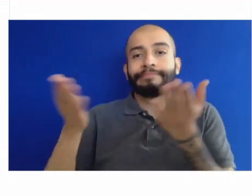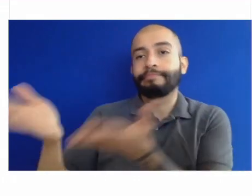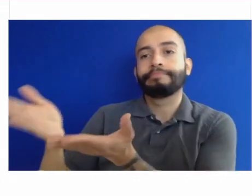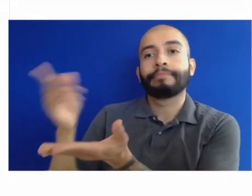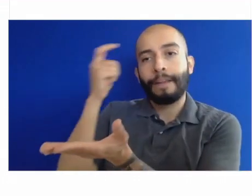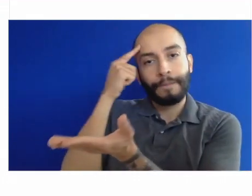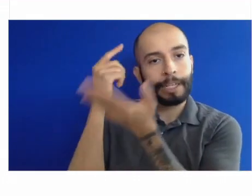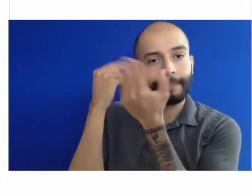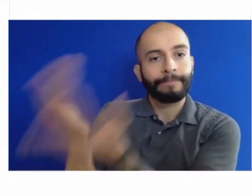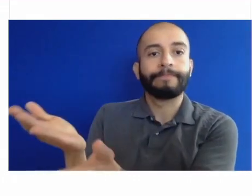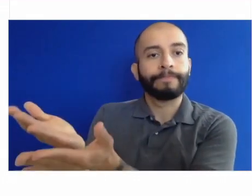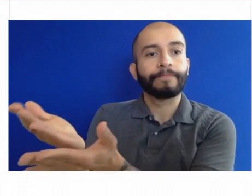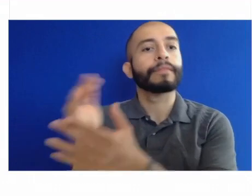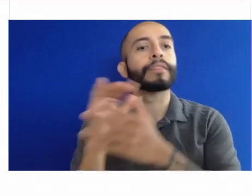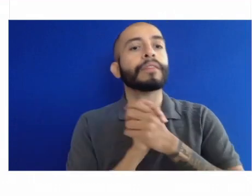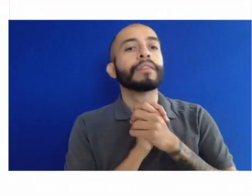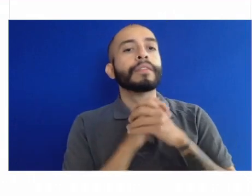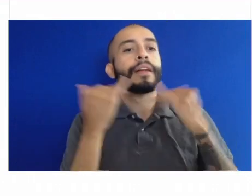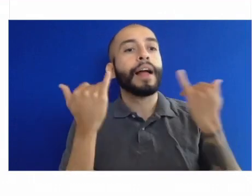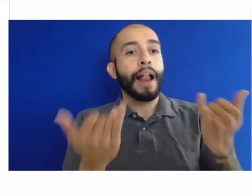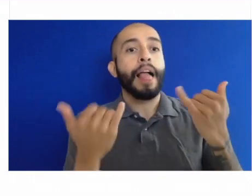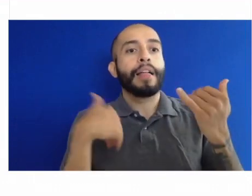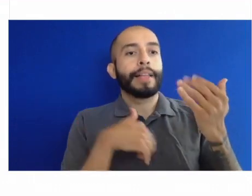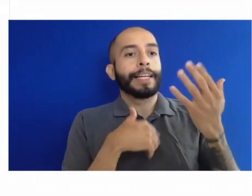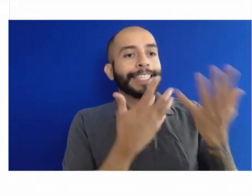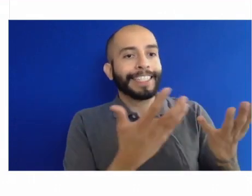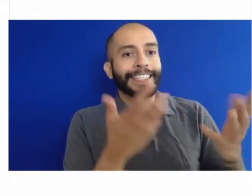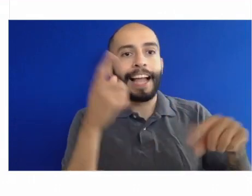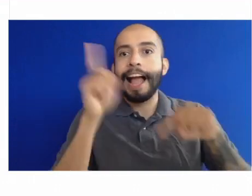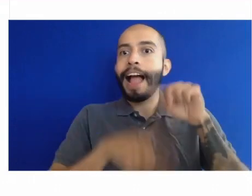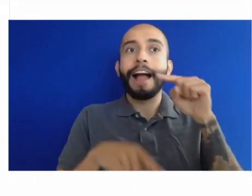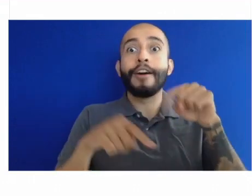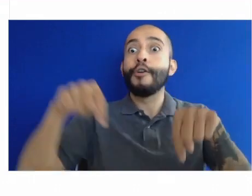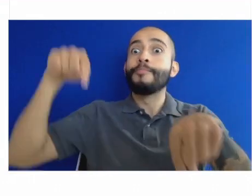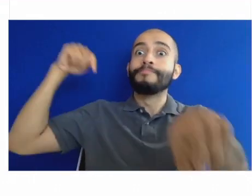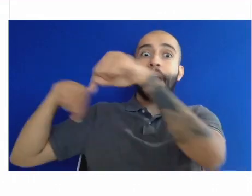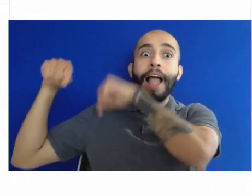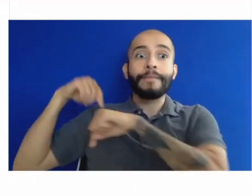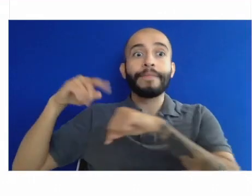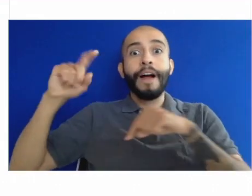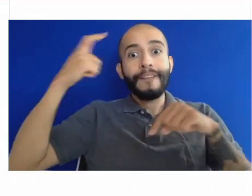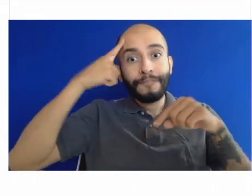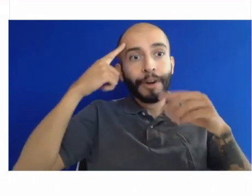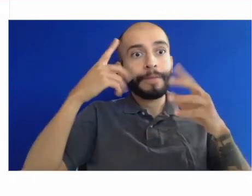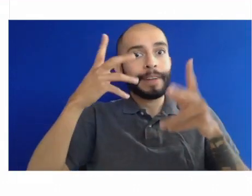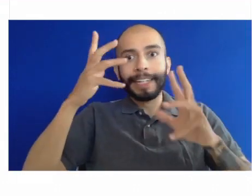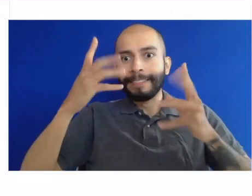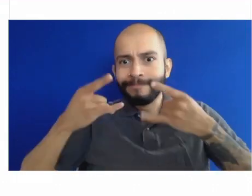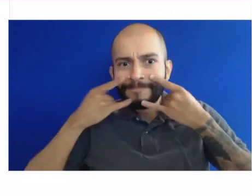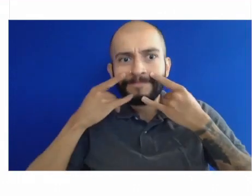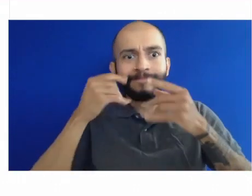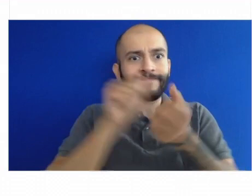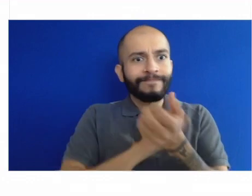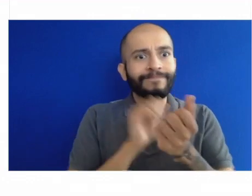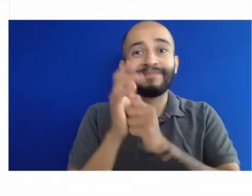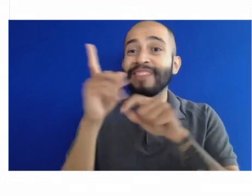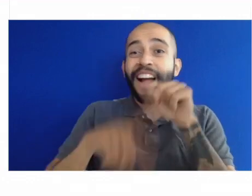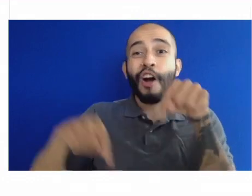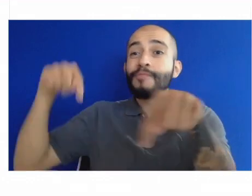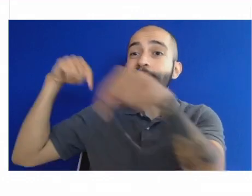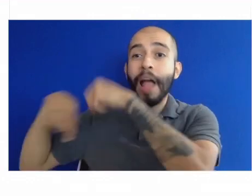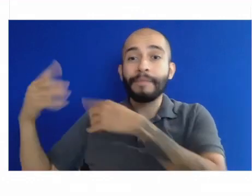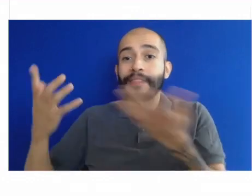We don't understand that. That is not mis or disinformation. That's human behavior that has been formed through ways that we don't